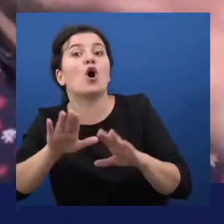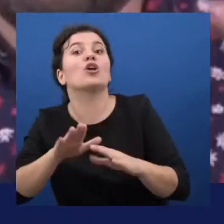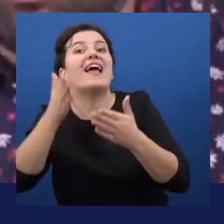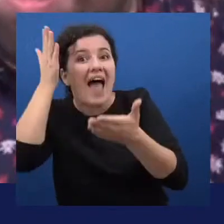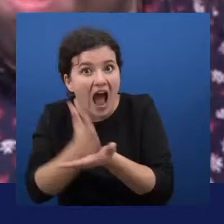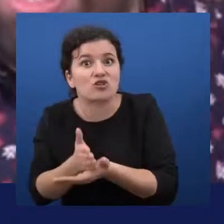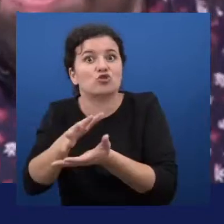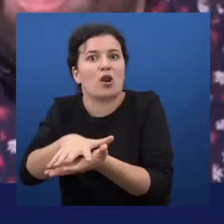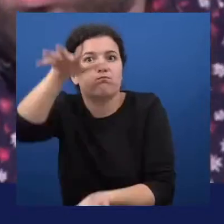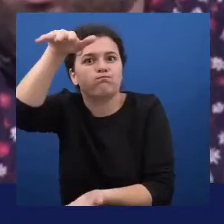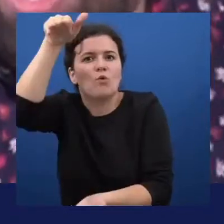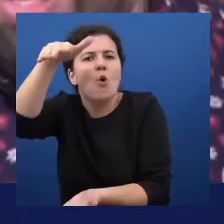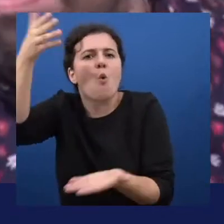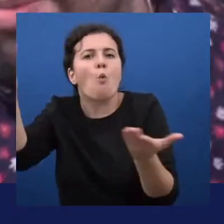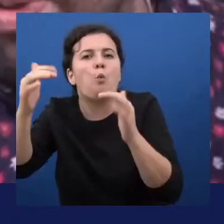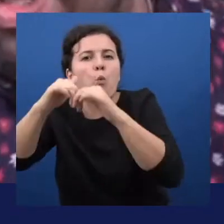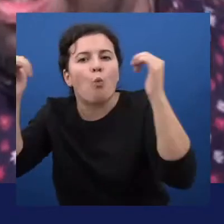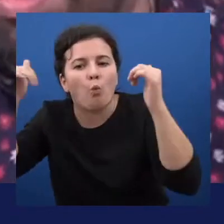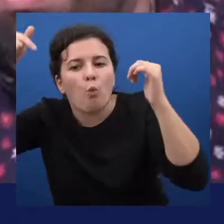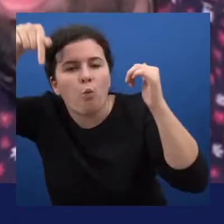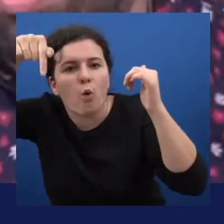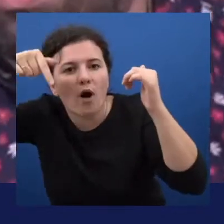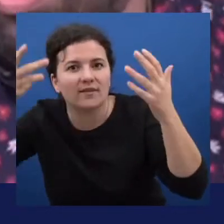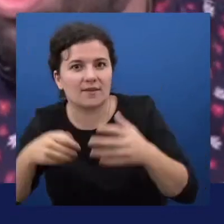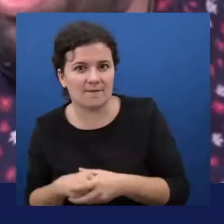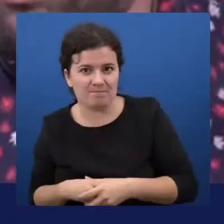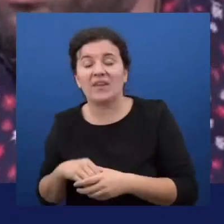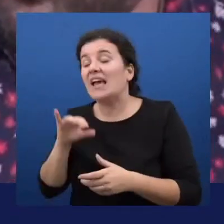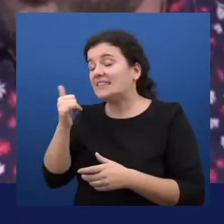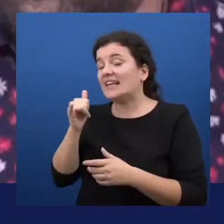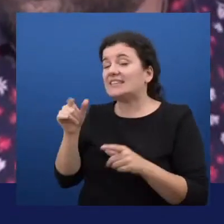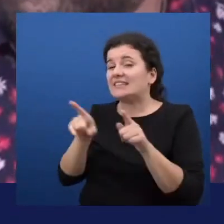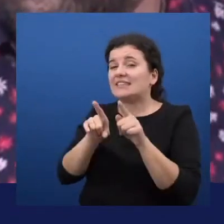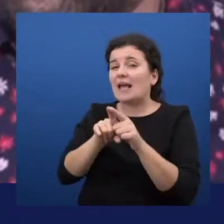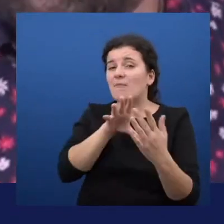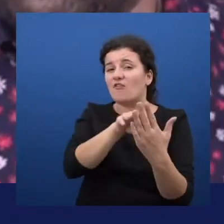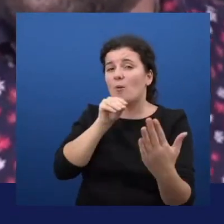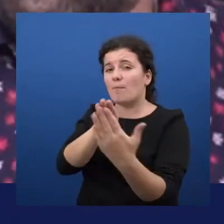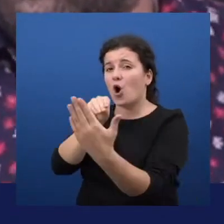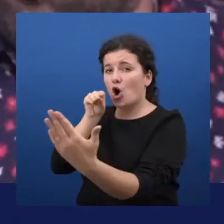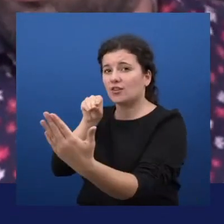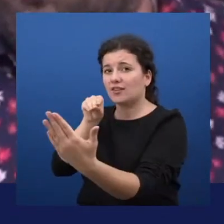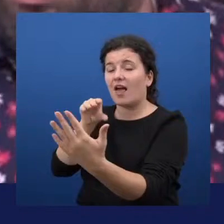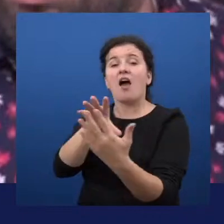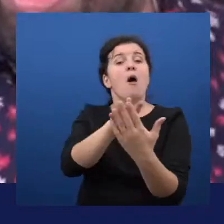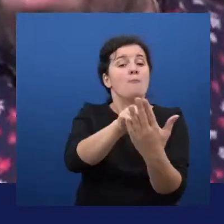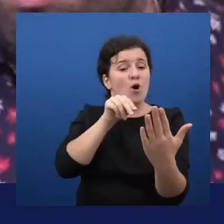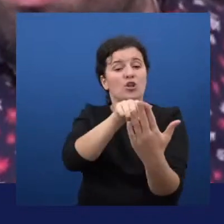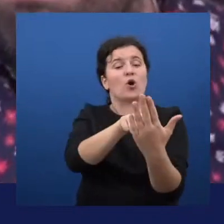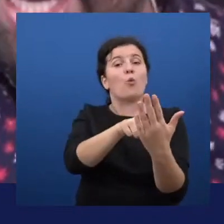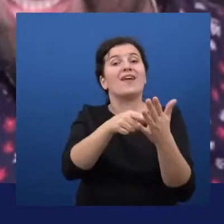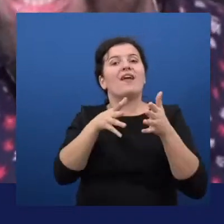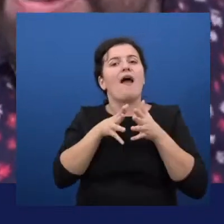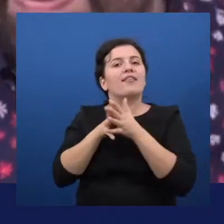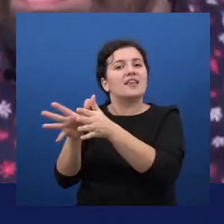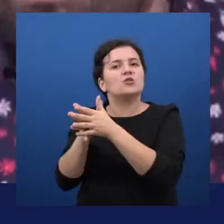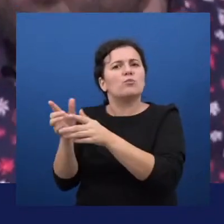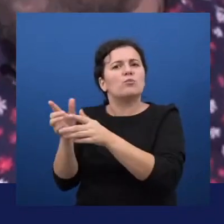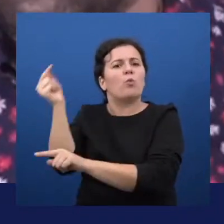are similar things, but that describe a particular model. And this is the research that's going on right now. But to